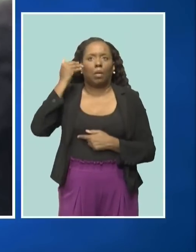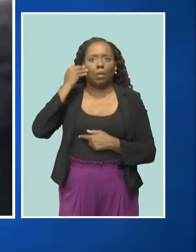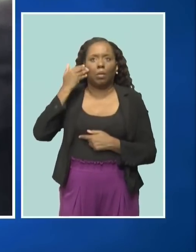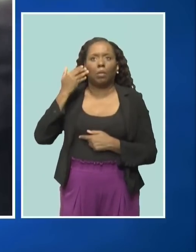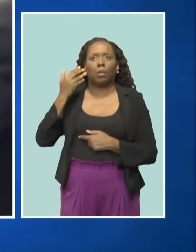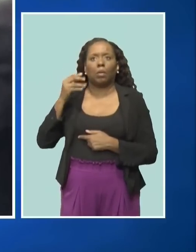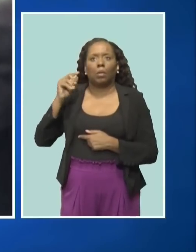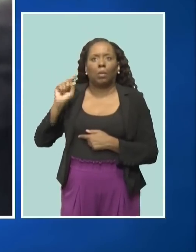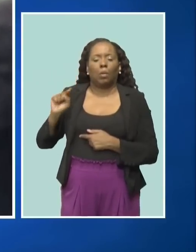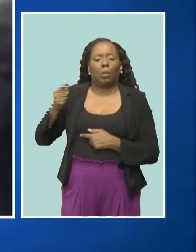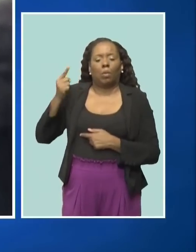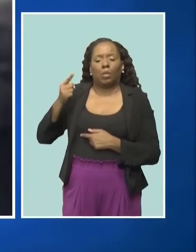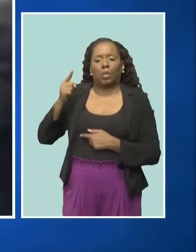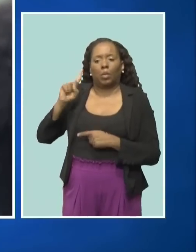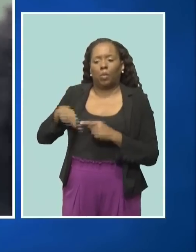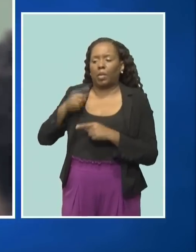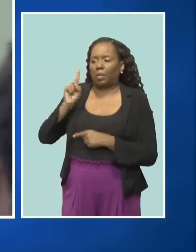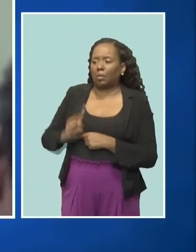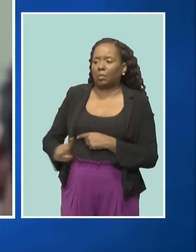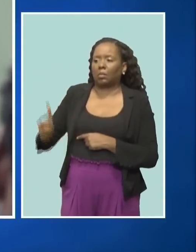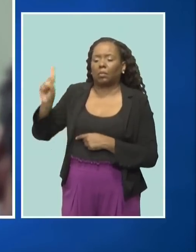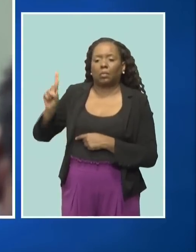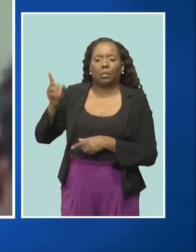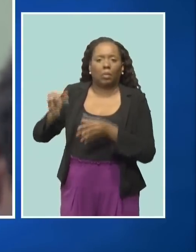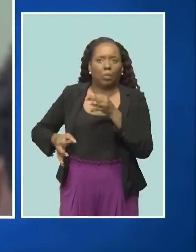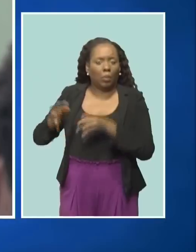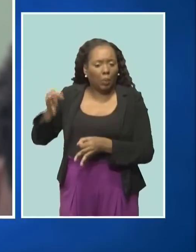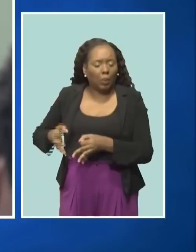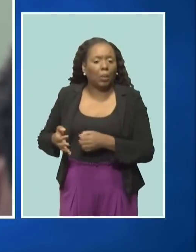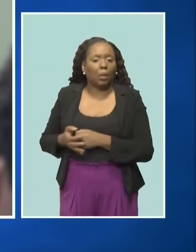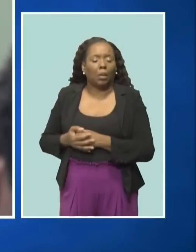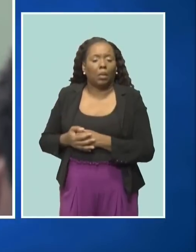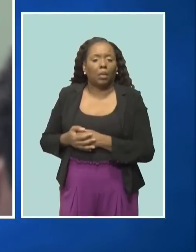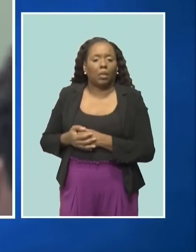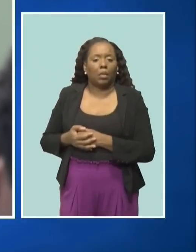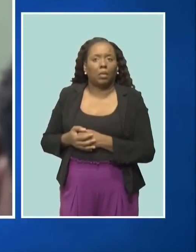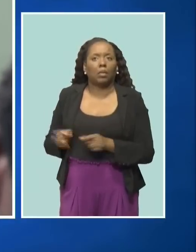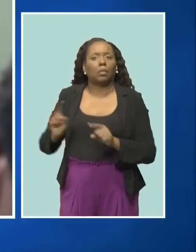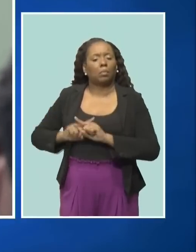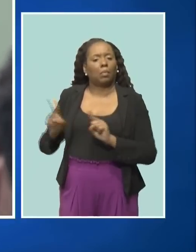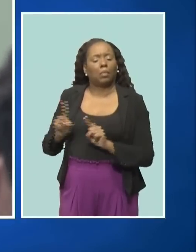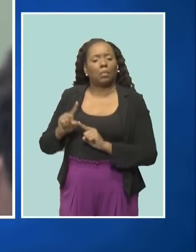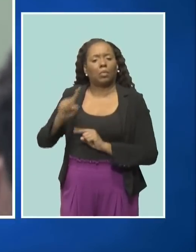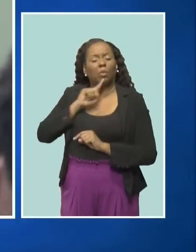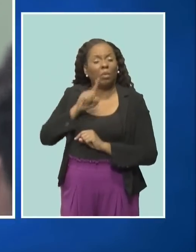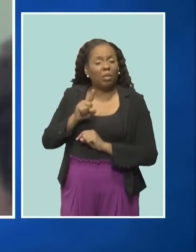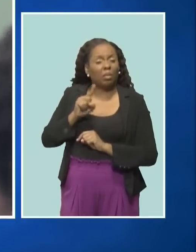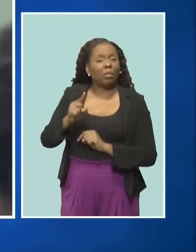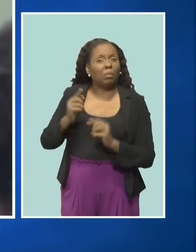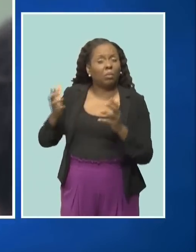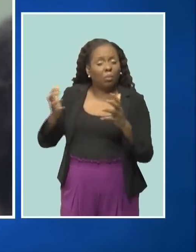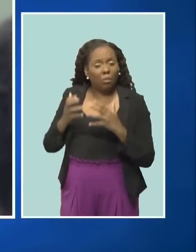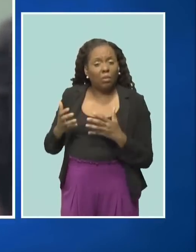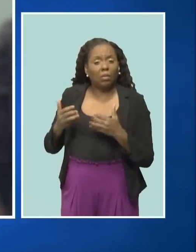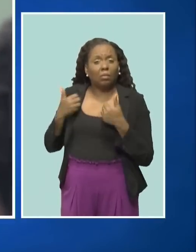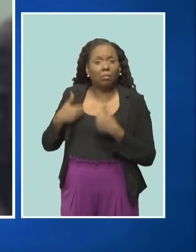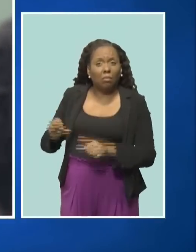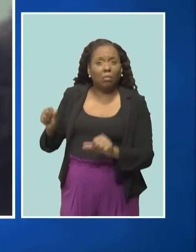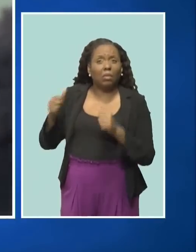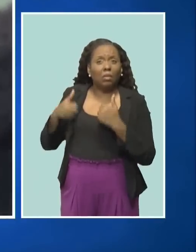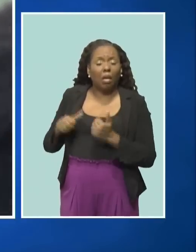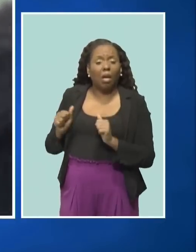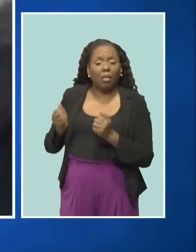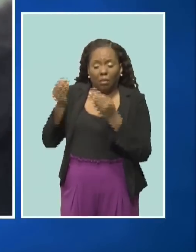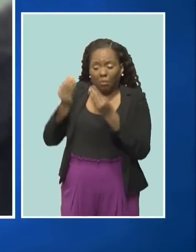at the magisterial level. And it is right there that you would want to have as many efforts at